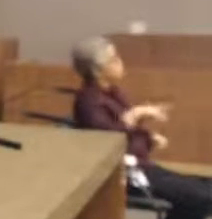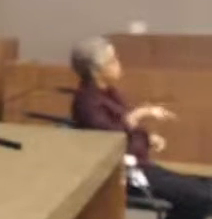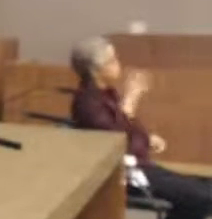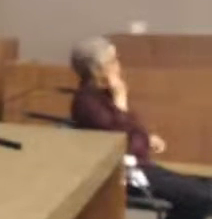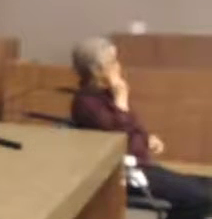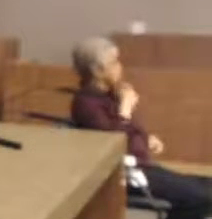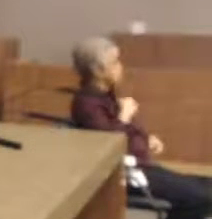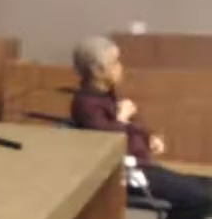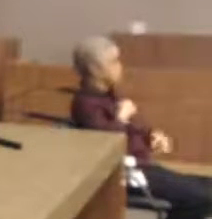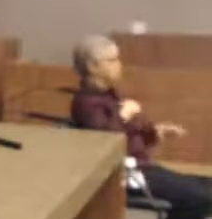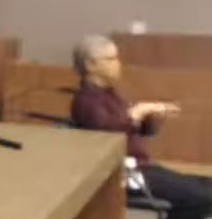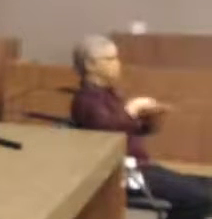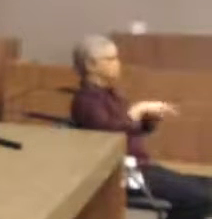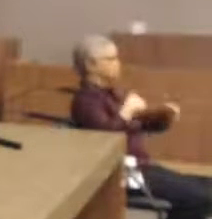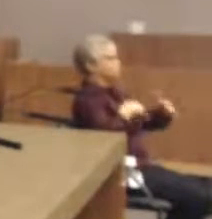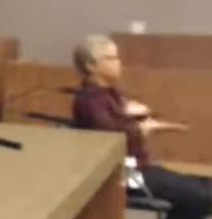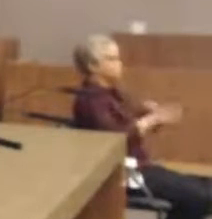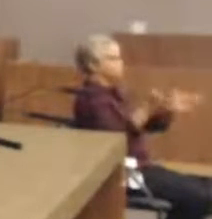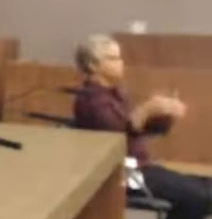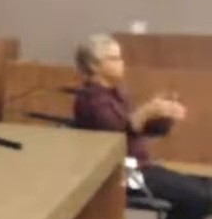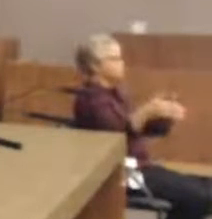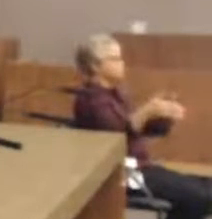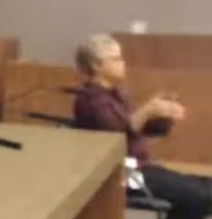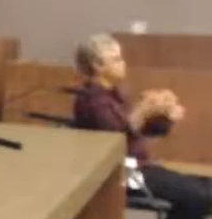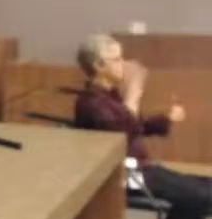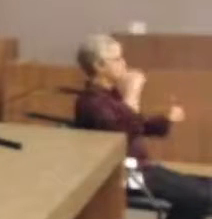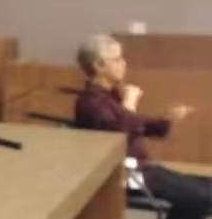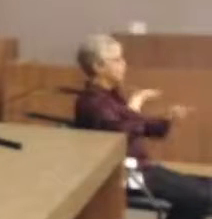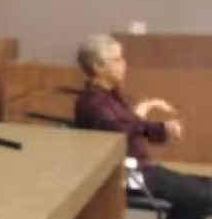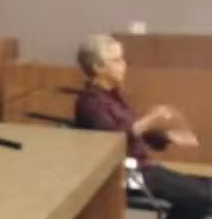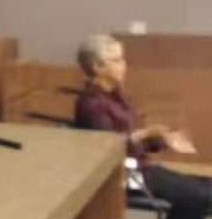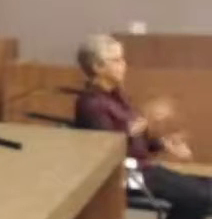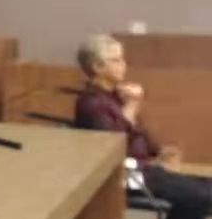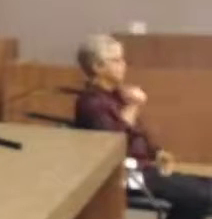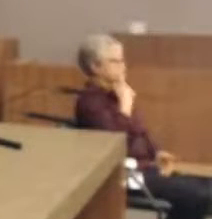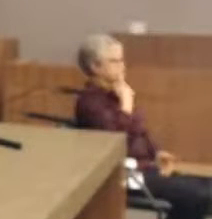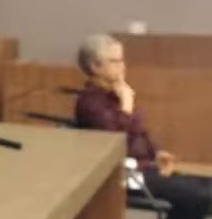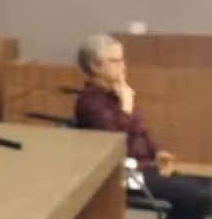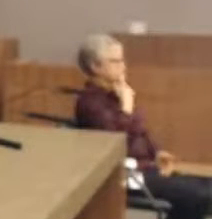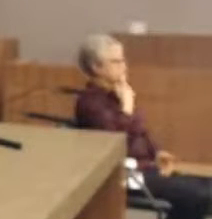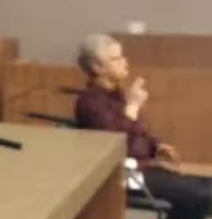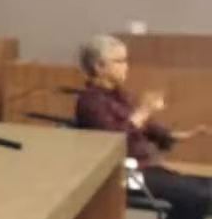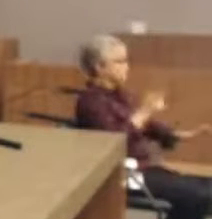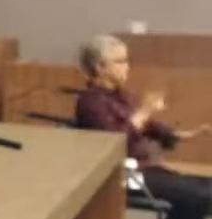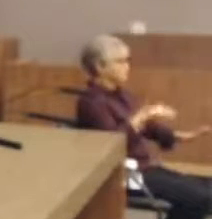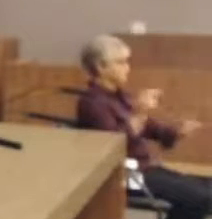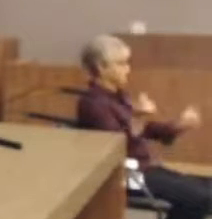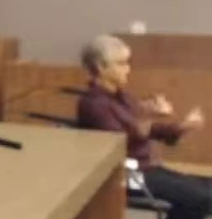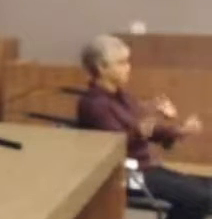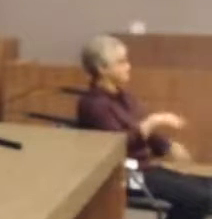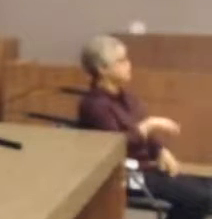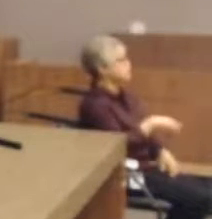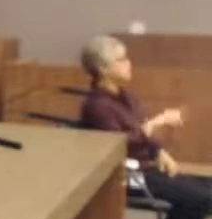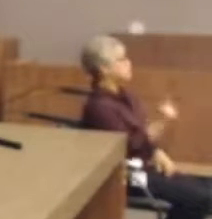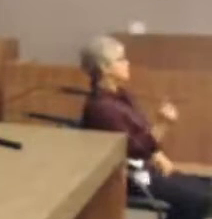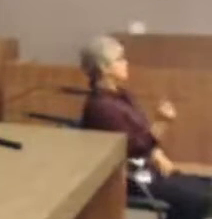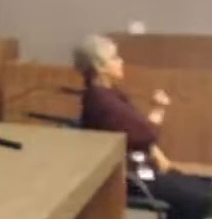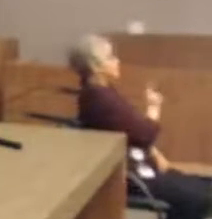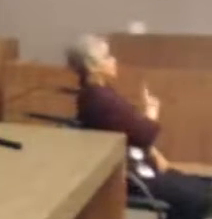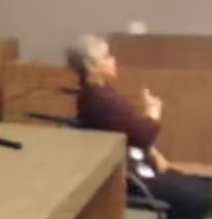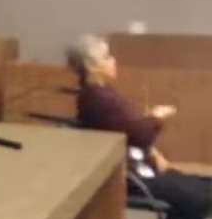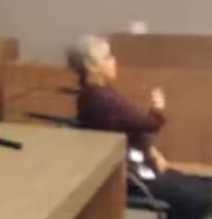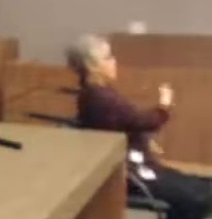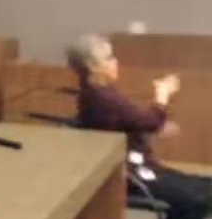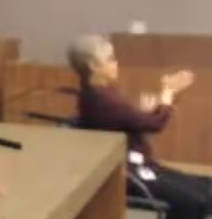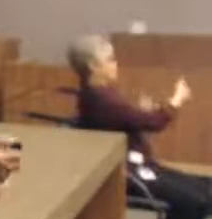that's a pretty common, like minor memory issue. If you actually go back to the other room, you can sometimes remember it because you're back in that context. You're like, oh yeah, I was going